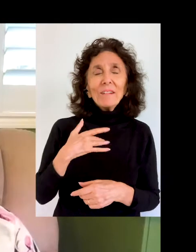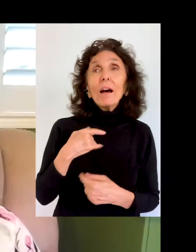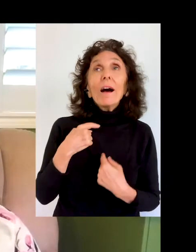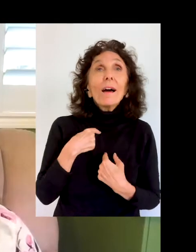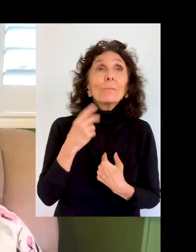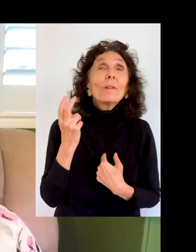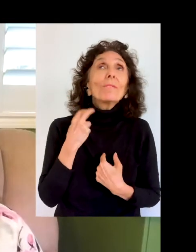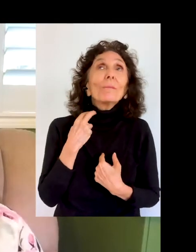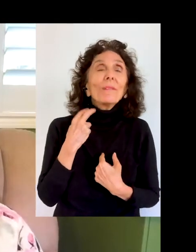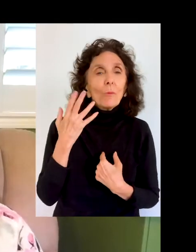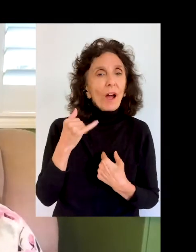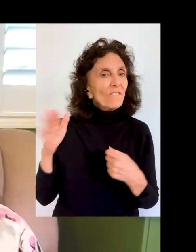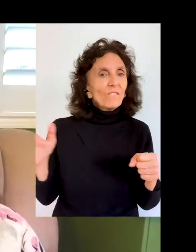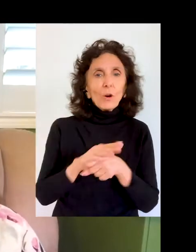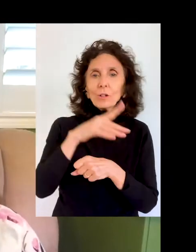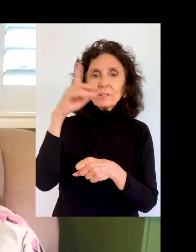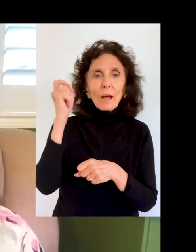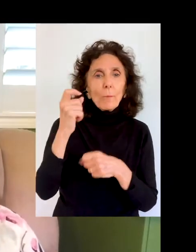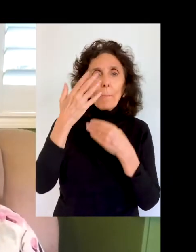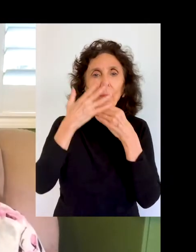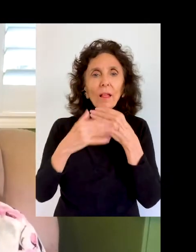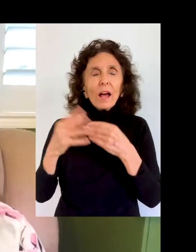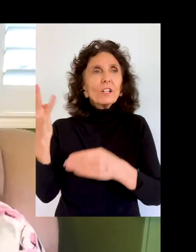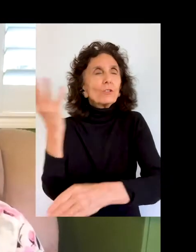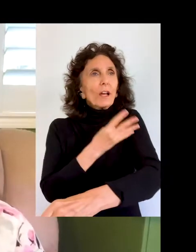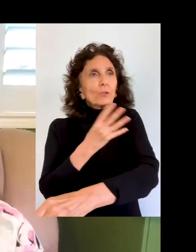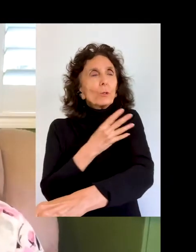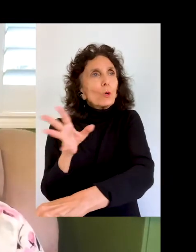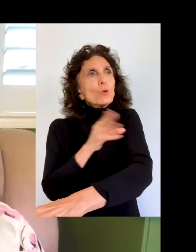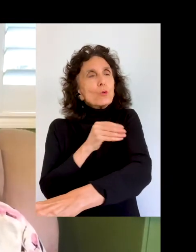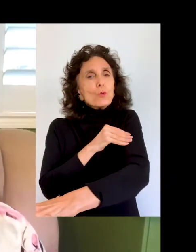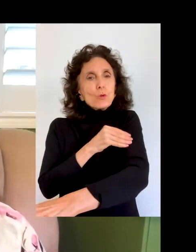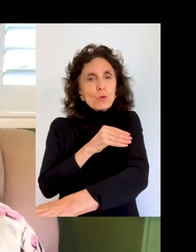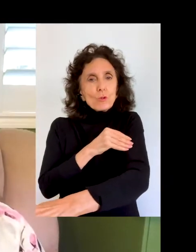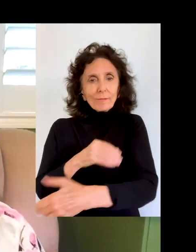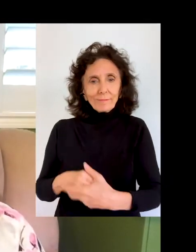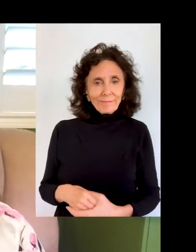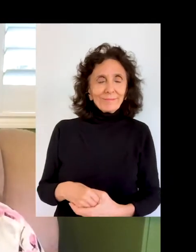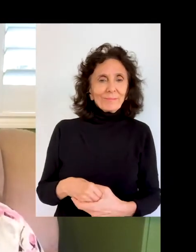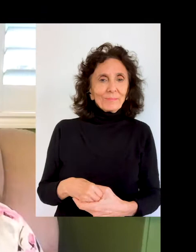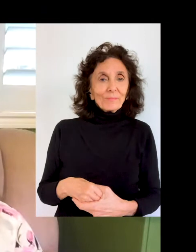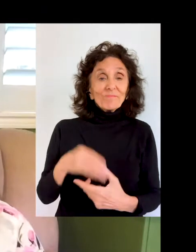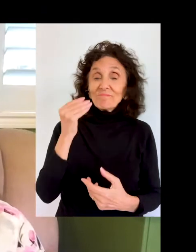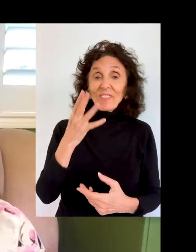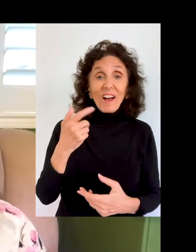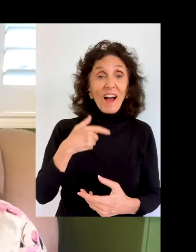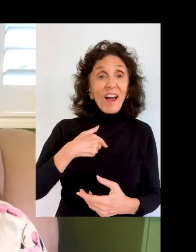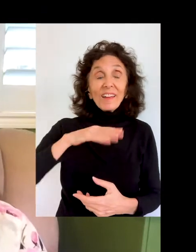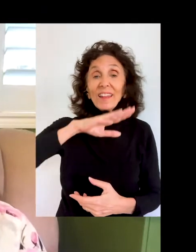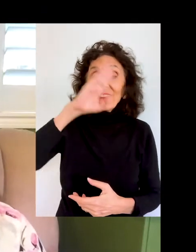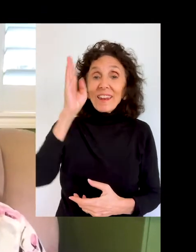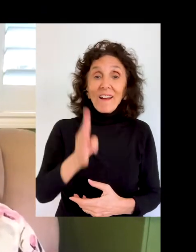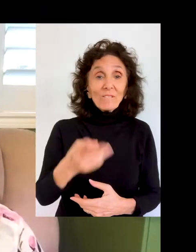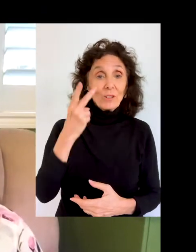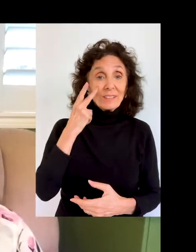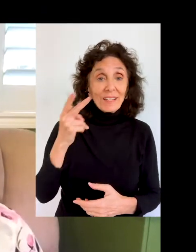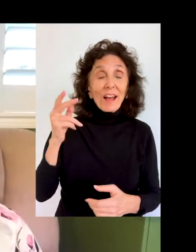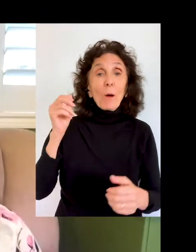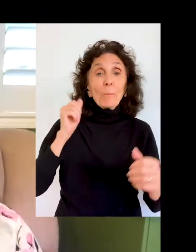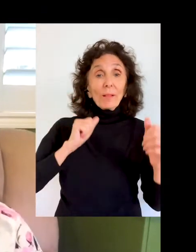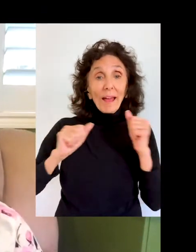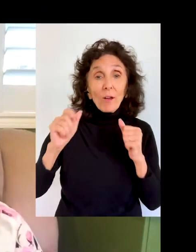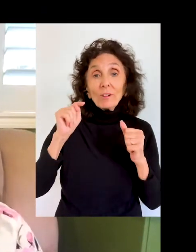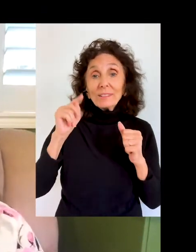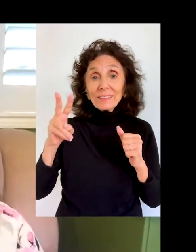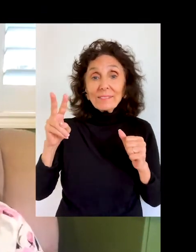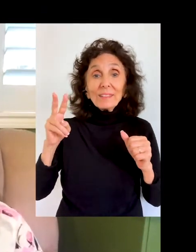vampire because I spent a summer getting blood transfusions. I've never seen a play, movie, or TV show that examines what it is to live with